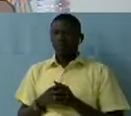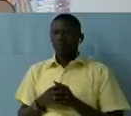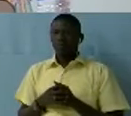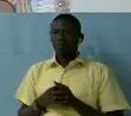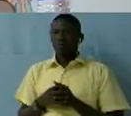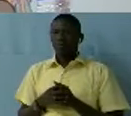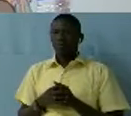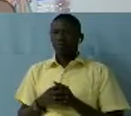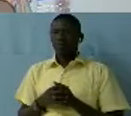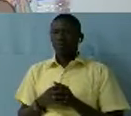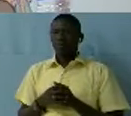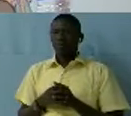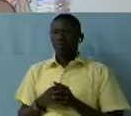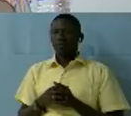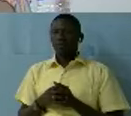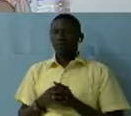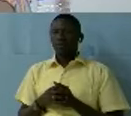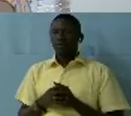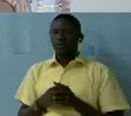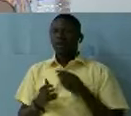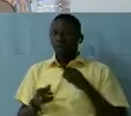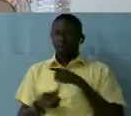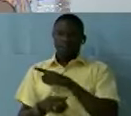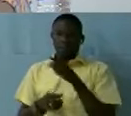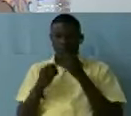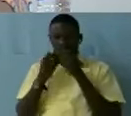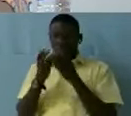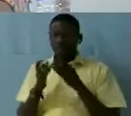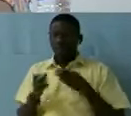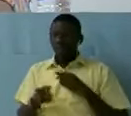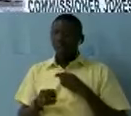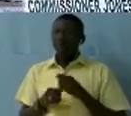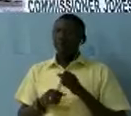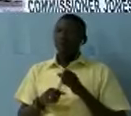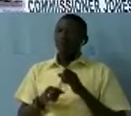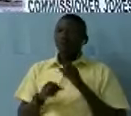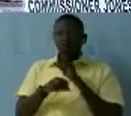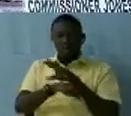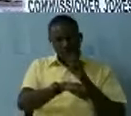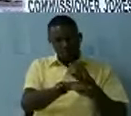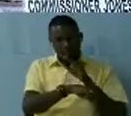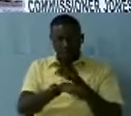Then they said they have to conscientize me.